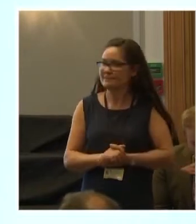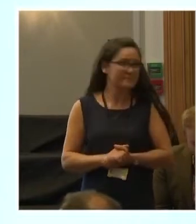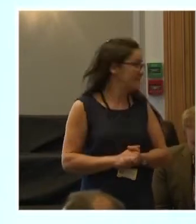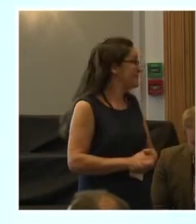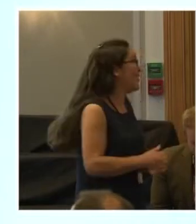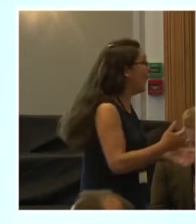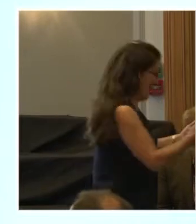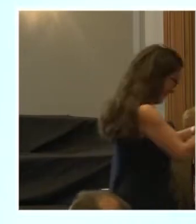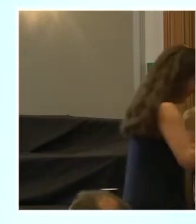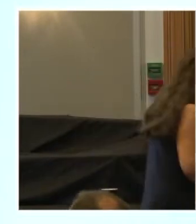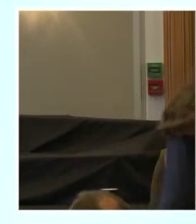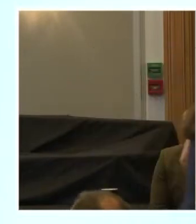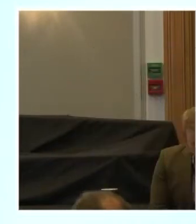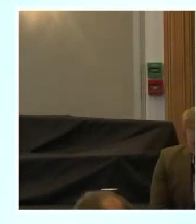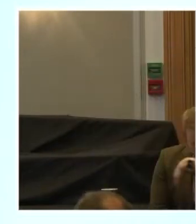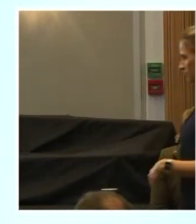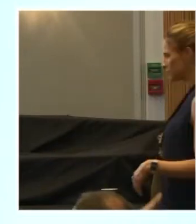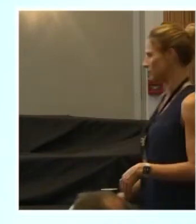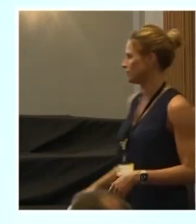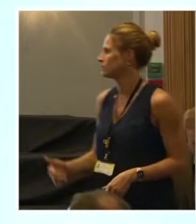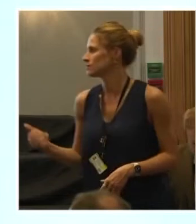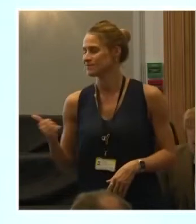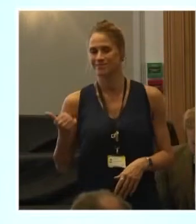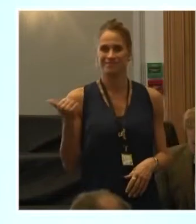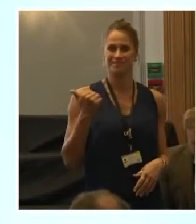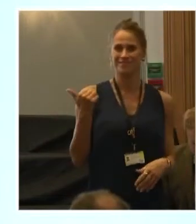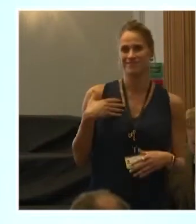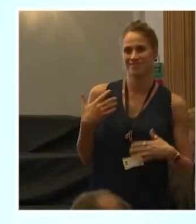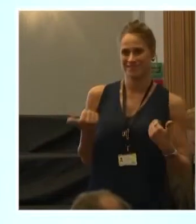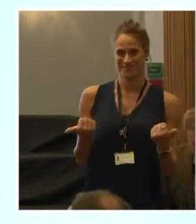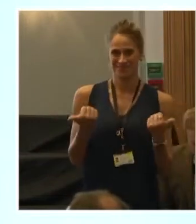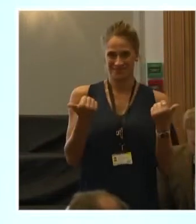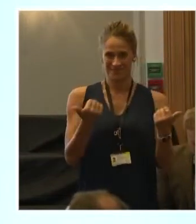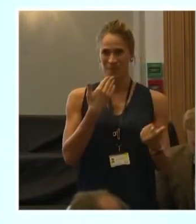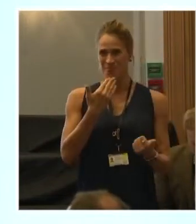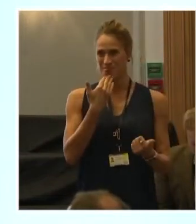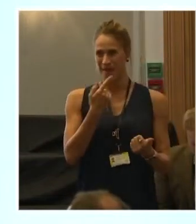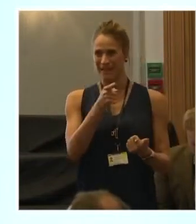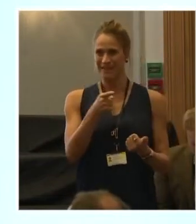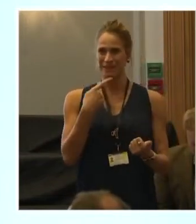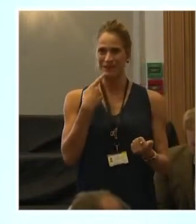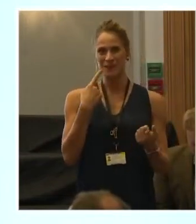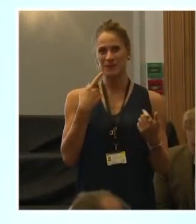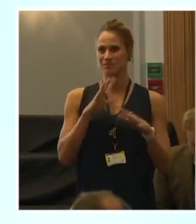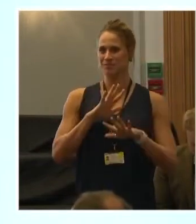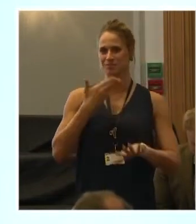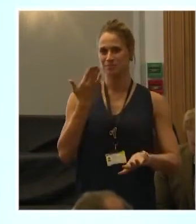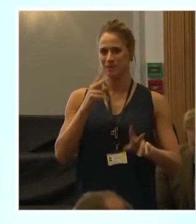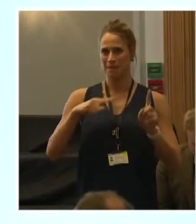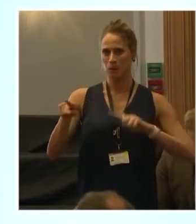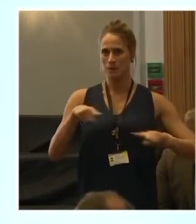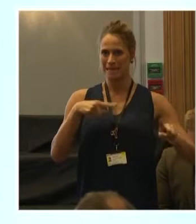As I haven't got a DJ-like start, I'd just like to thank you for that very warm welcome. I think before I start, it'd be really remiss of